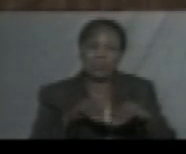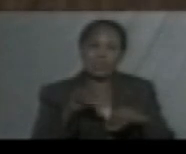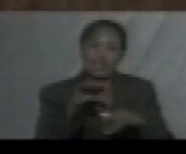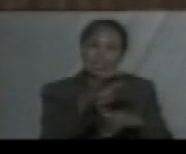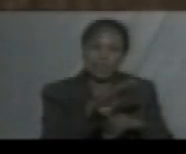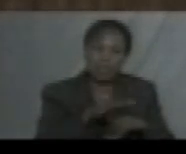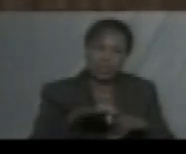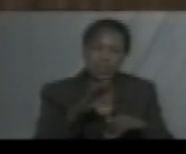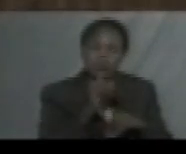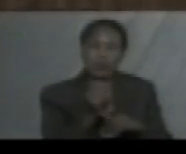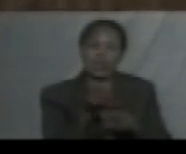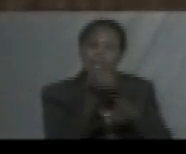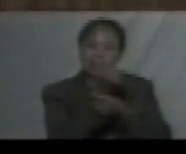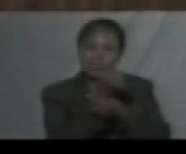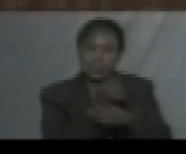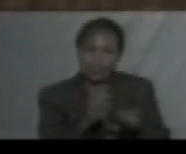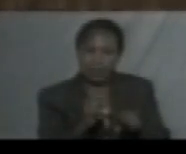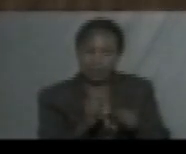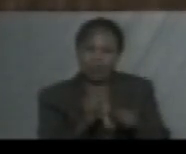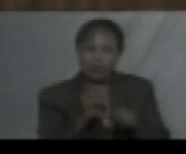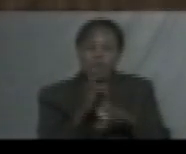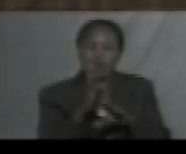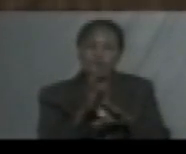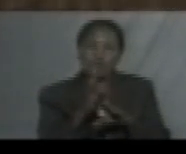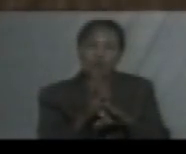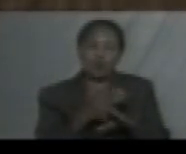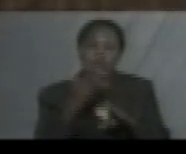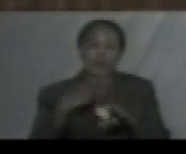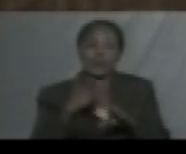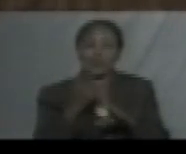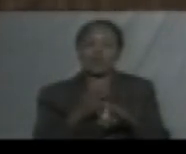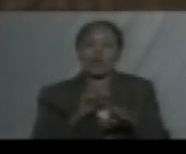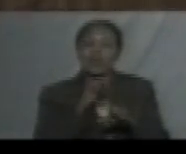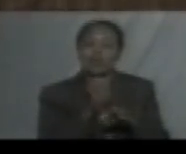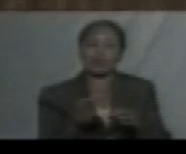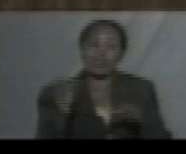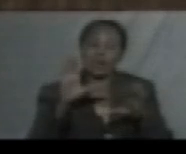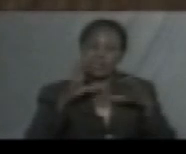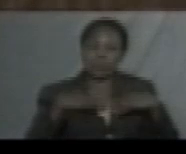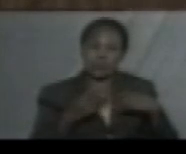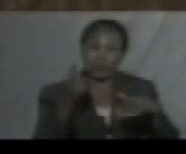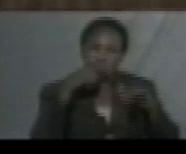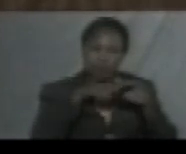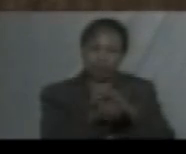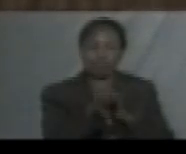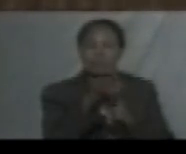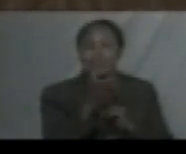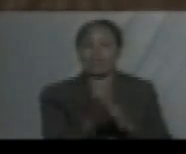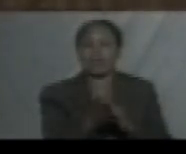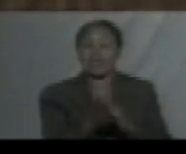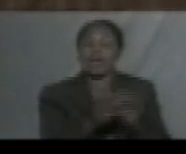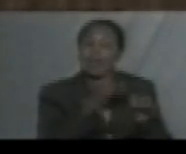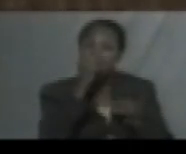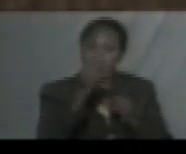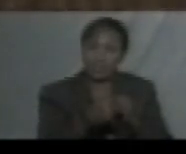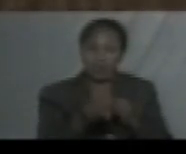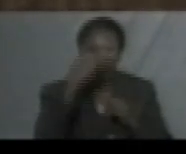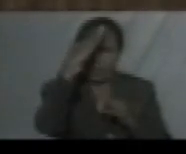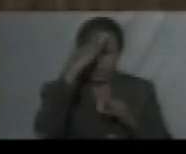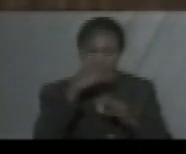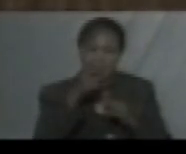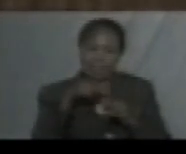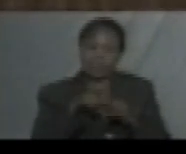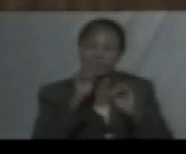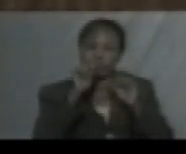areas were secured from unauthorized access. And at the end of the day, it was also going